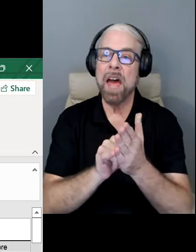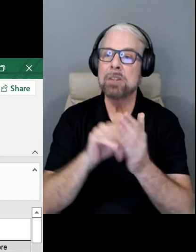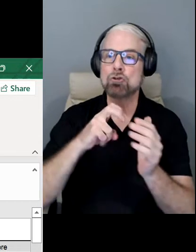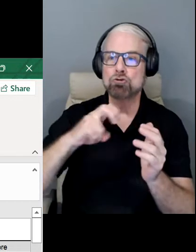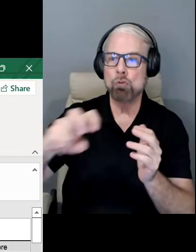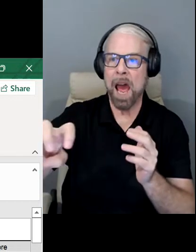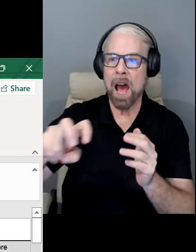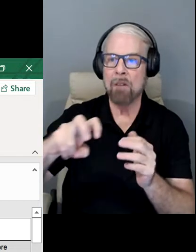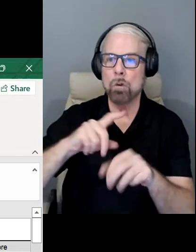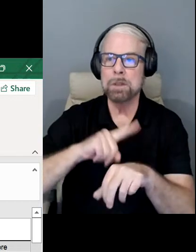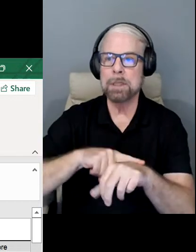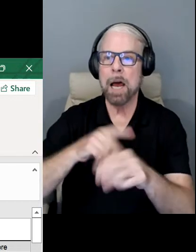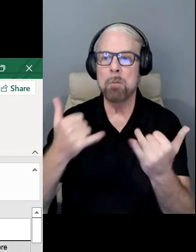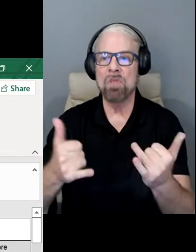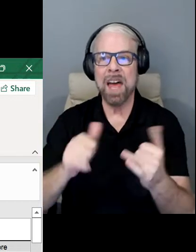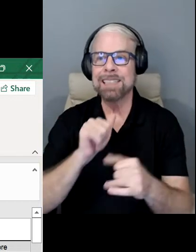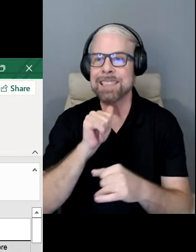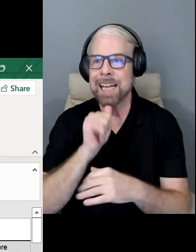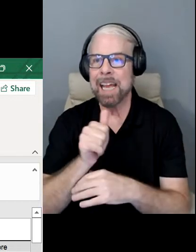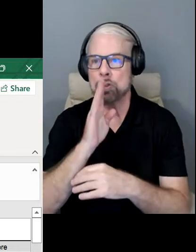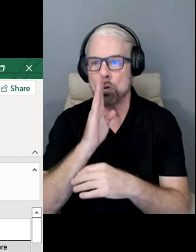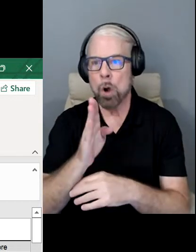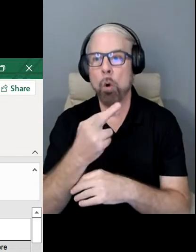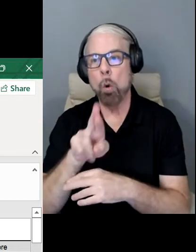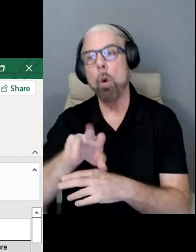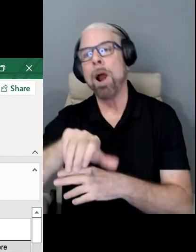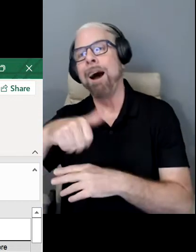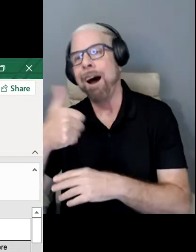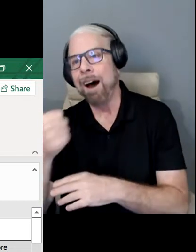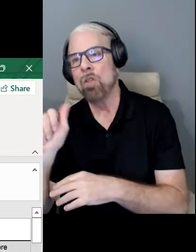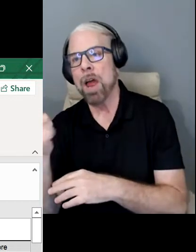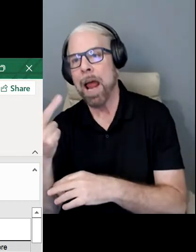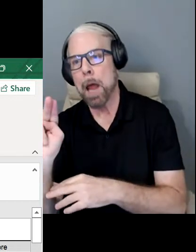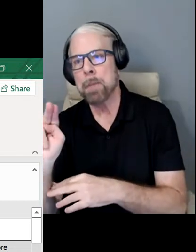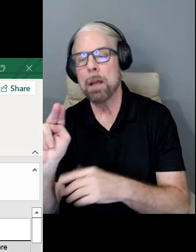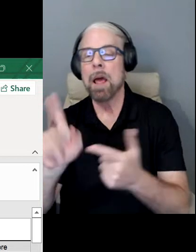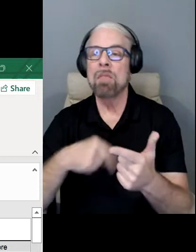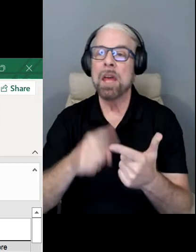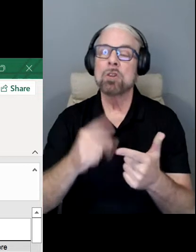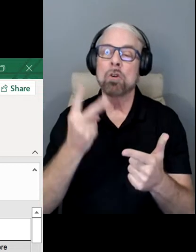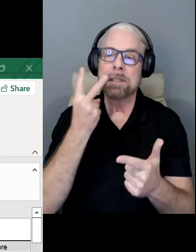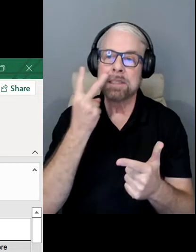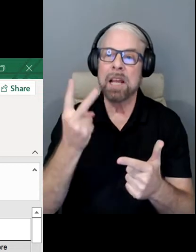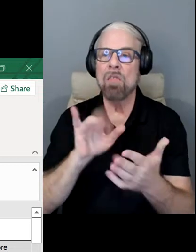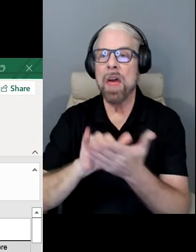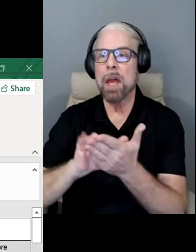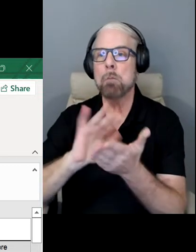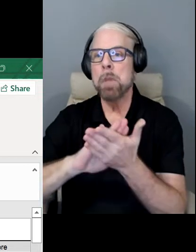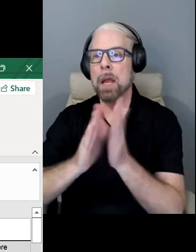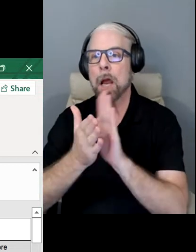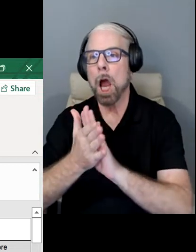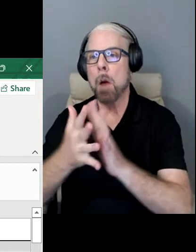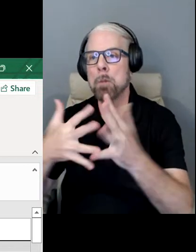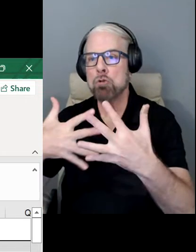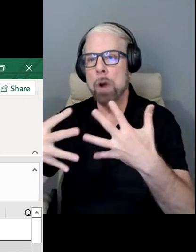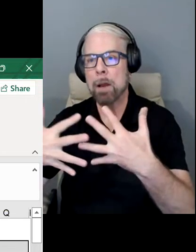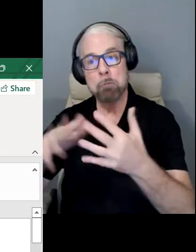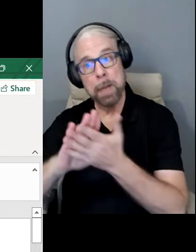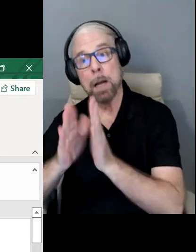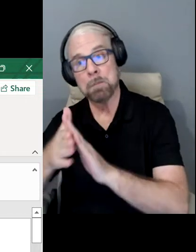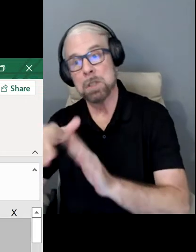it's going to be indirect or other admin. And you'll see, as I said before, it grays out, actually blacks out